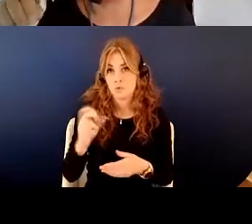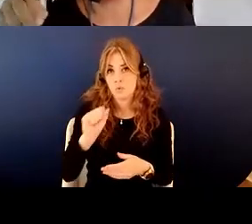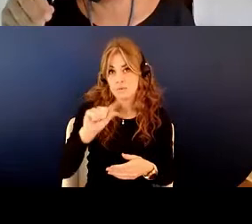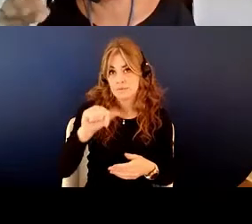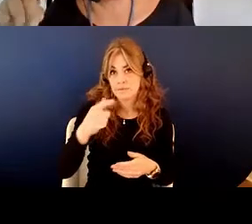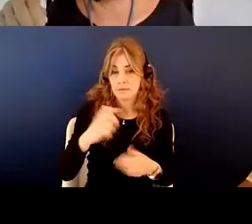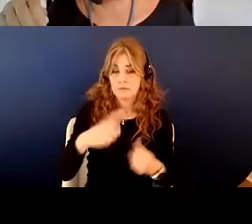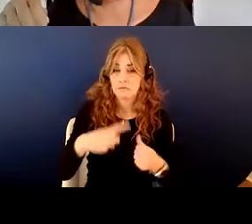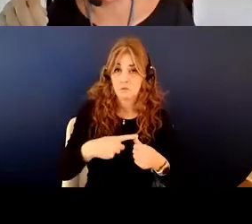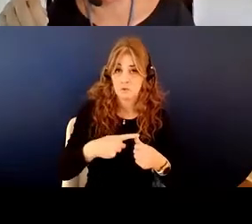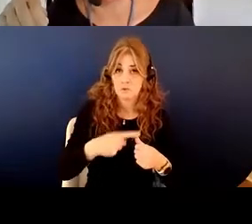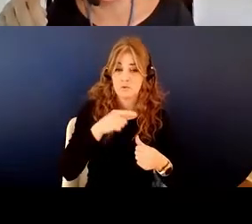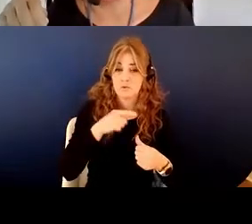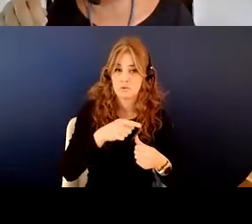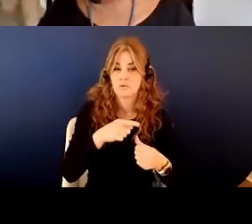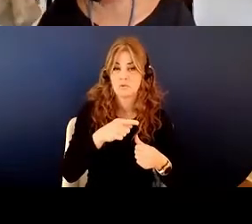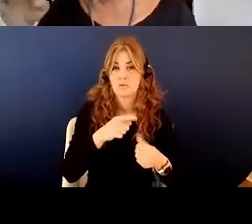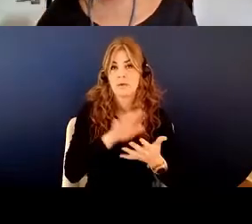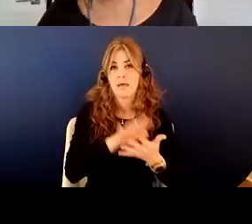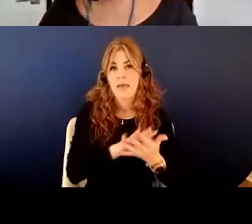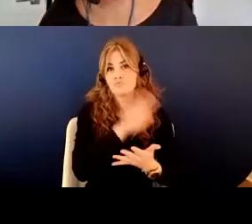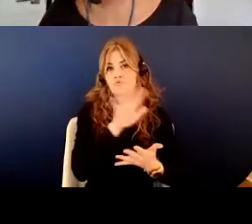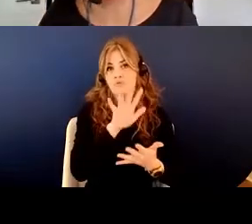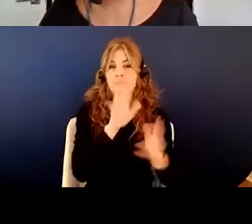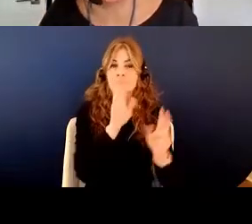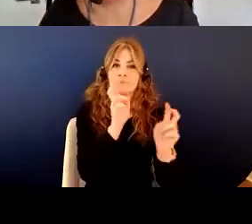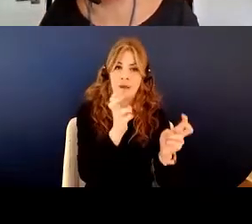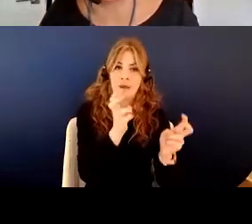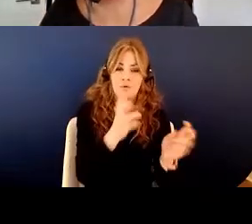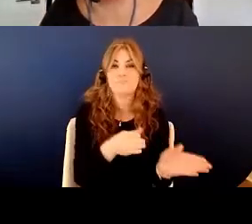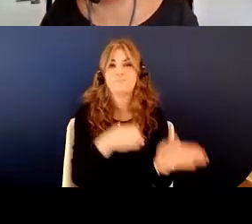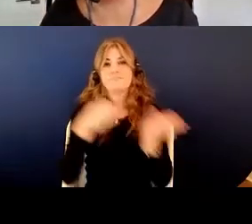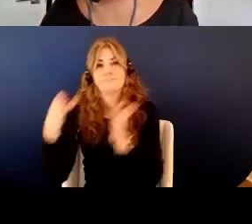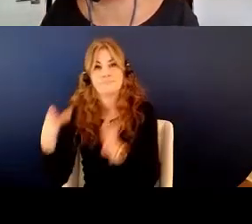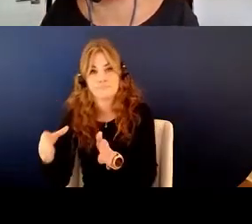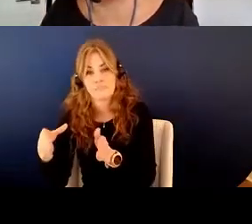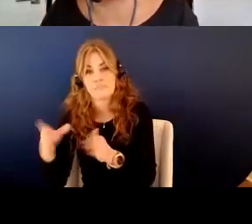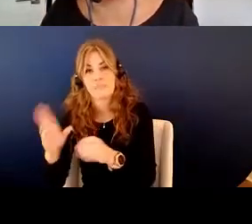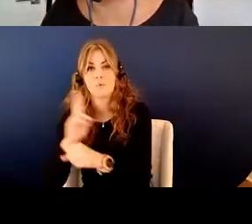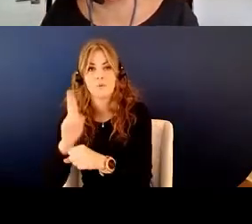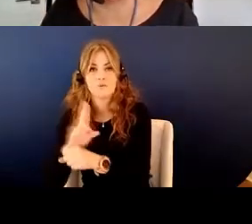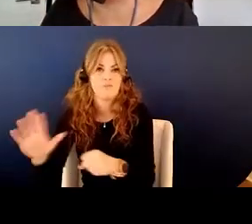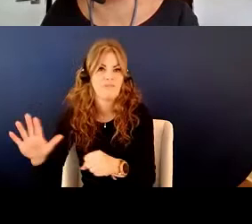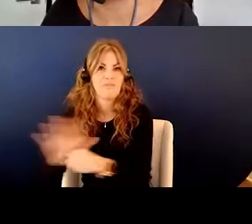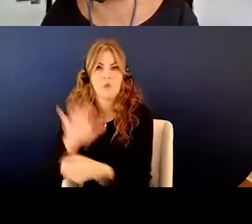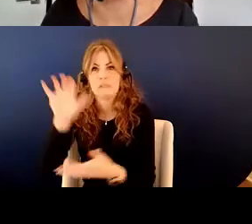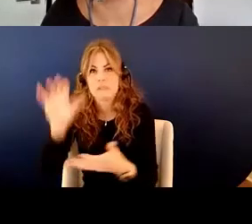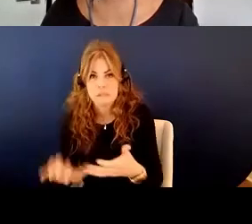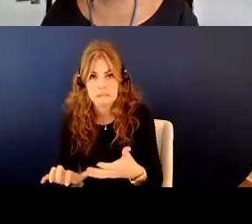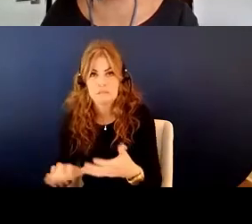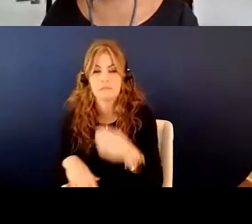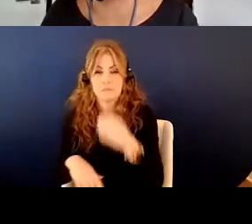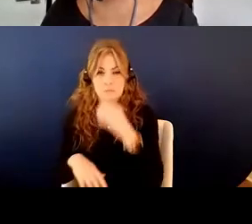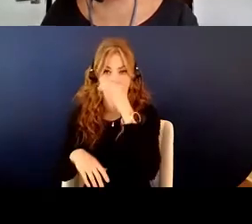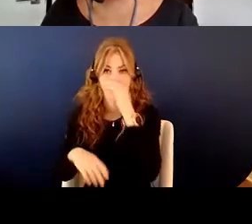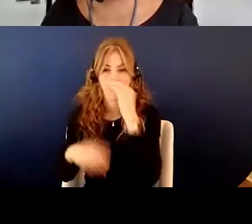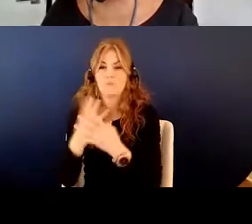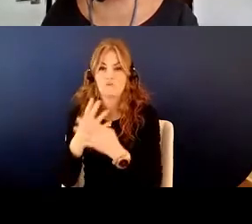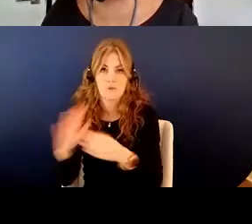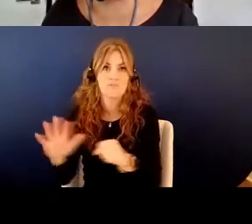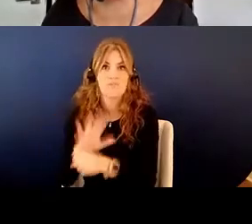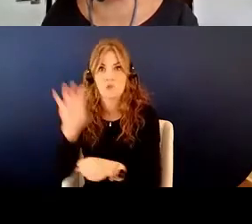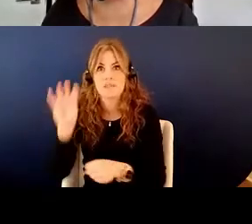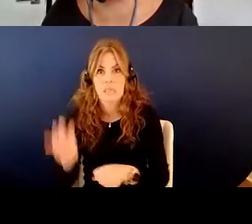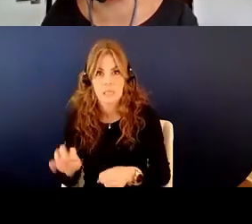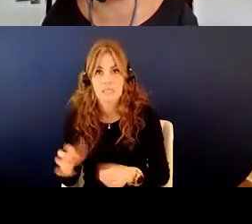we screen just the abstract and title, and the second stage, we use the full text screen. We screen the full text